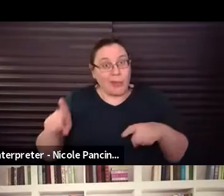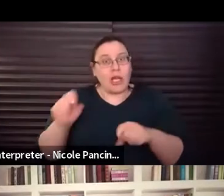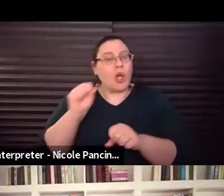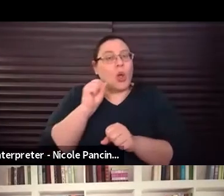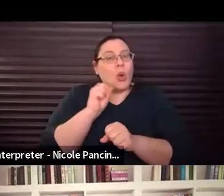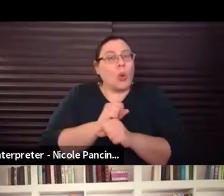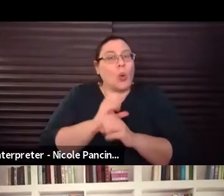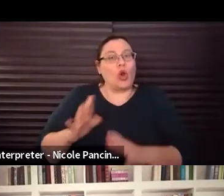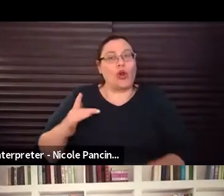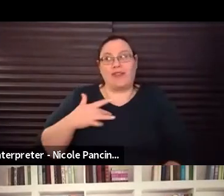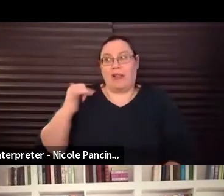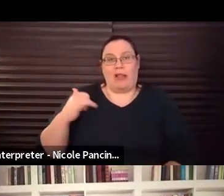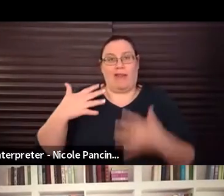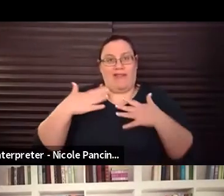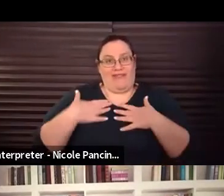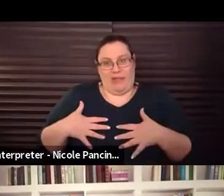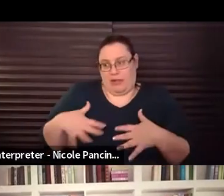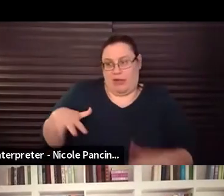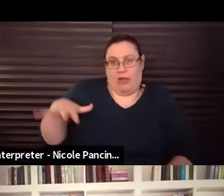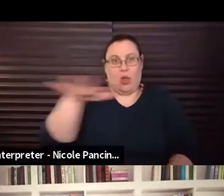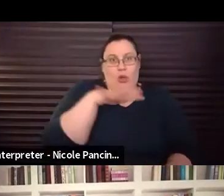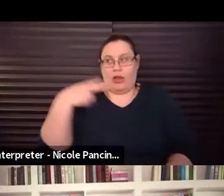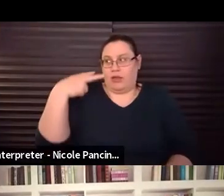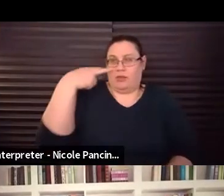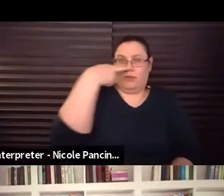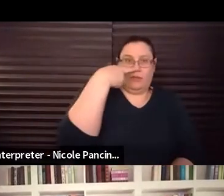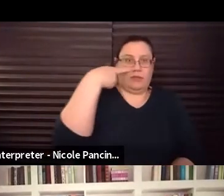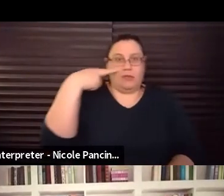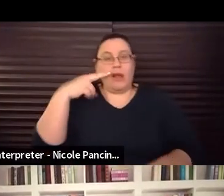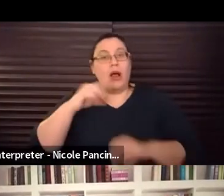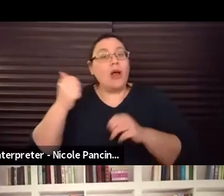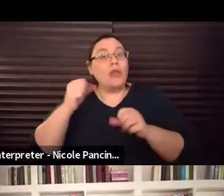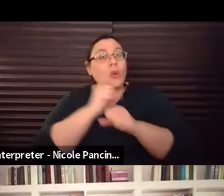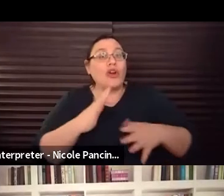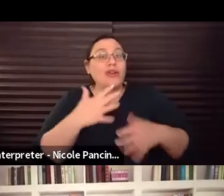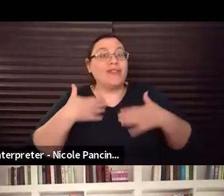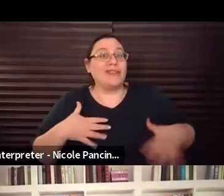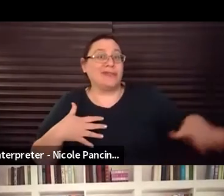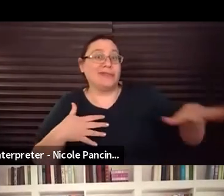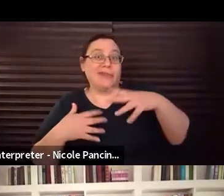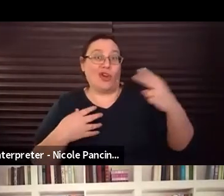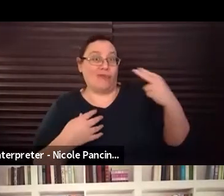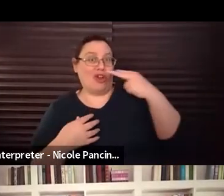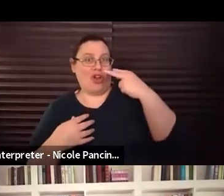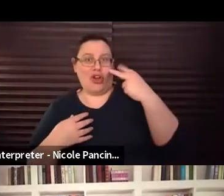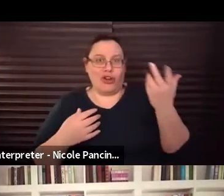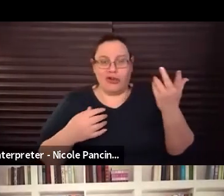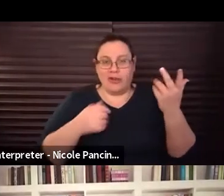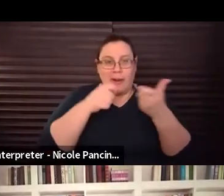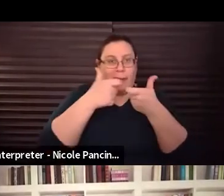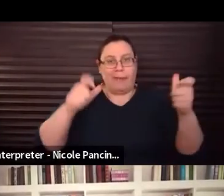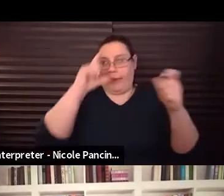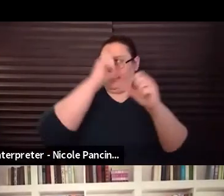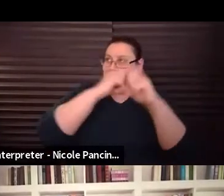their physical location is constantly being monitored, and other workers' physical location is being actually monitored. And it doesn't take much of a leap to feel that it's like,